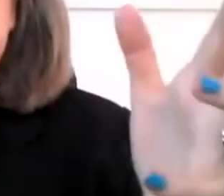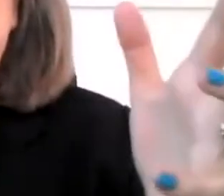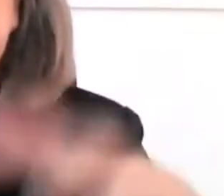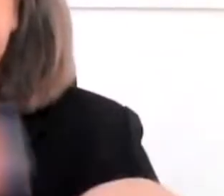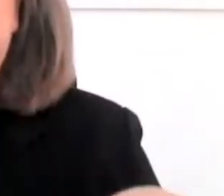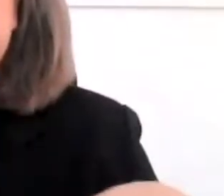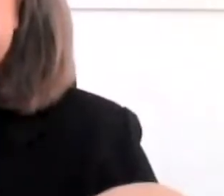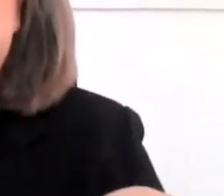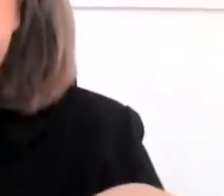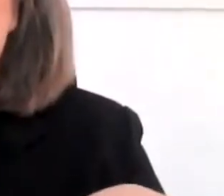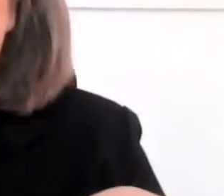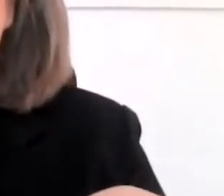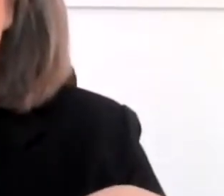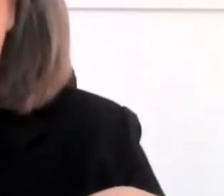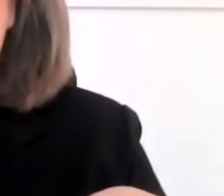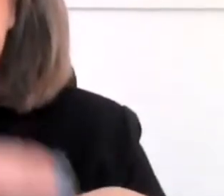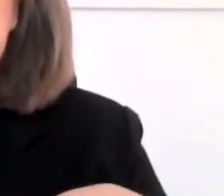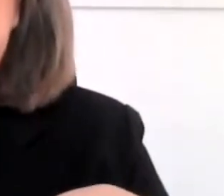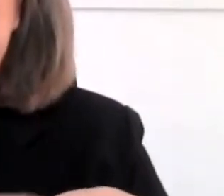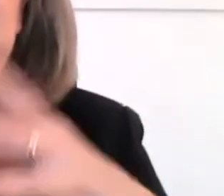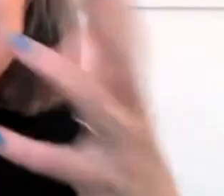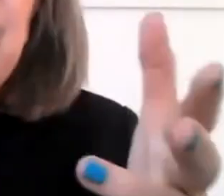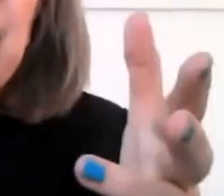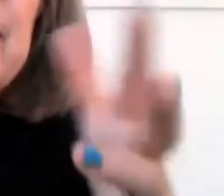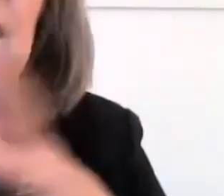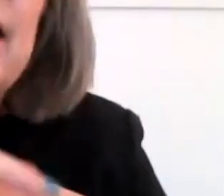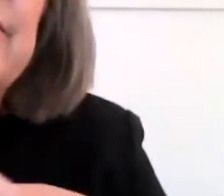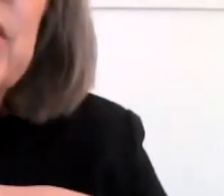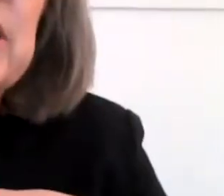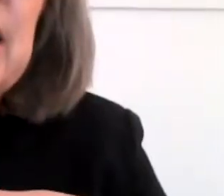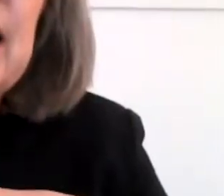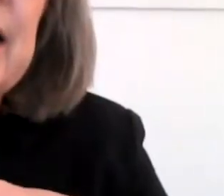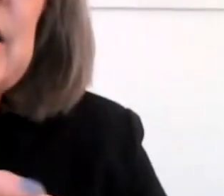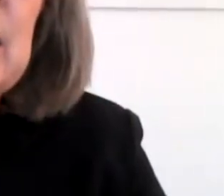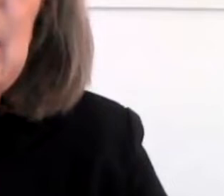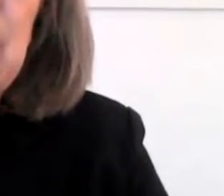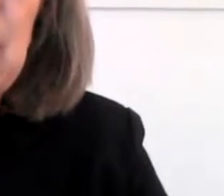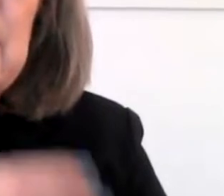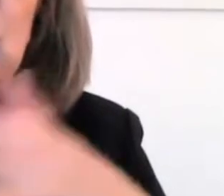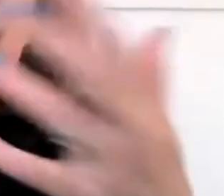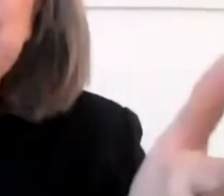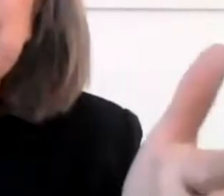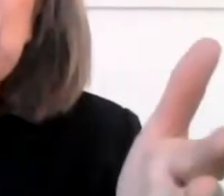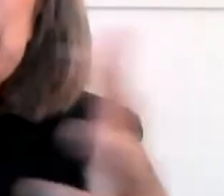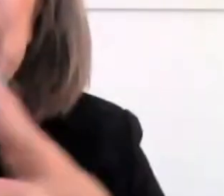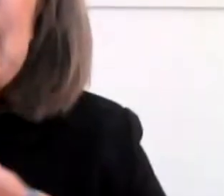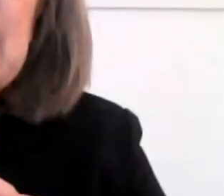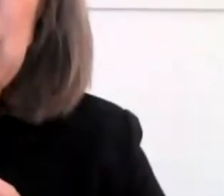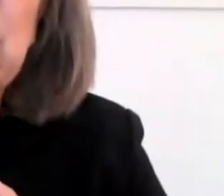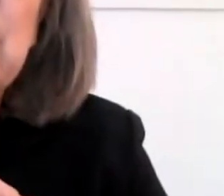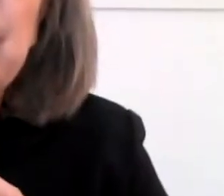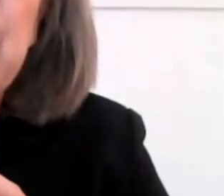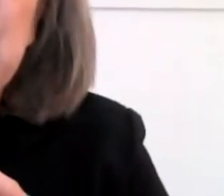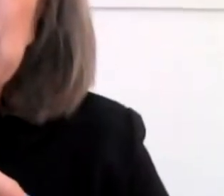with each other, finding your own language. I think developmental adversity is sort of emerging as